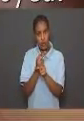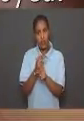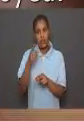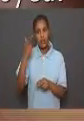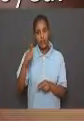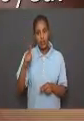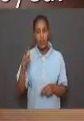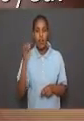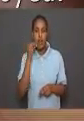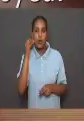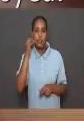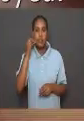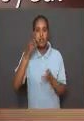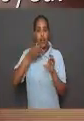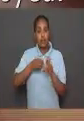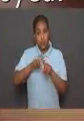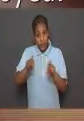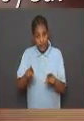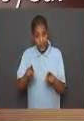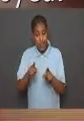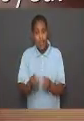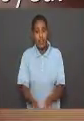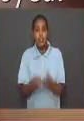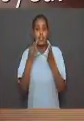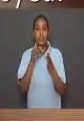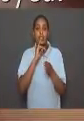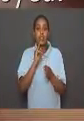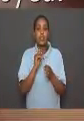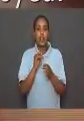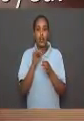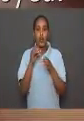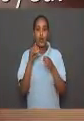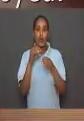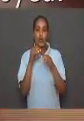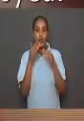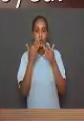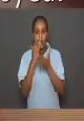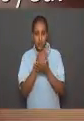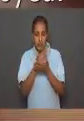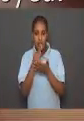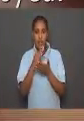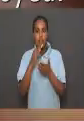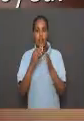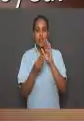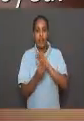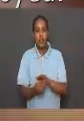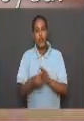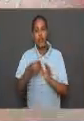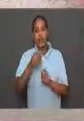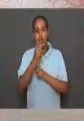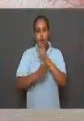greenhouse gas, but the excess is a contributing factor to global warming.